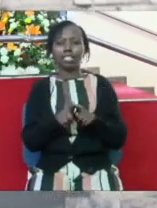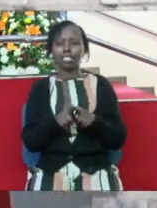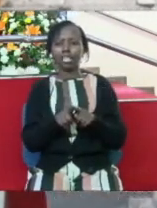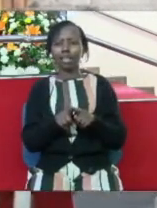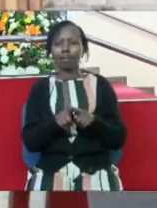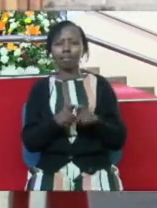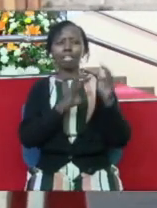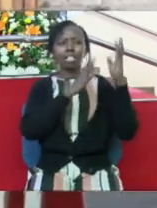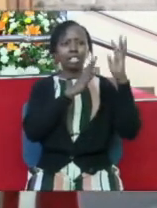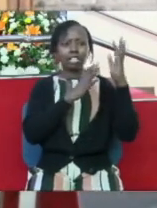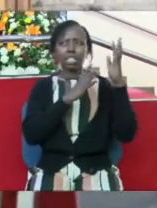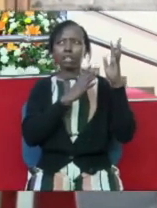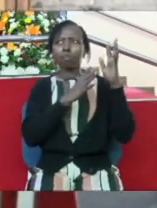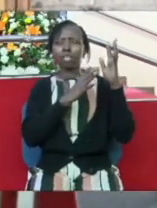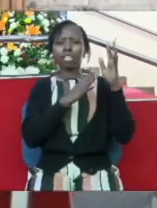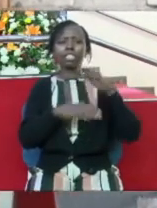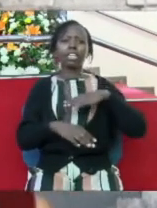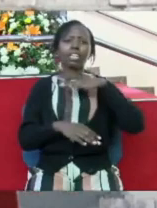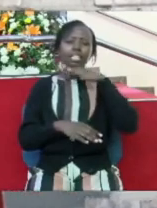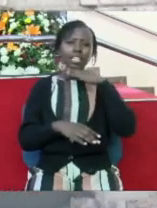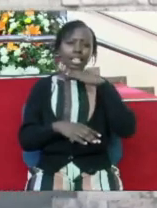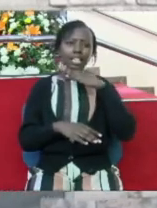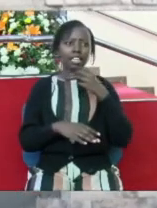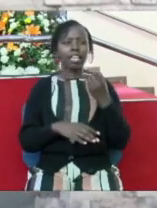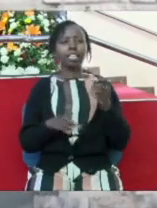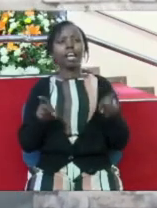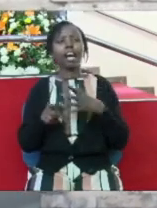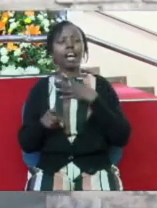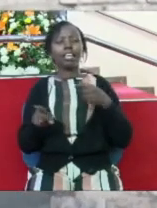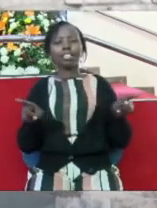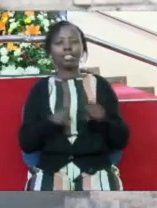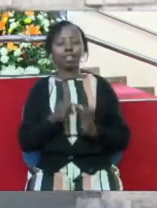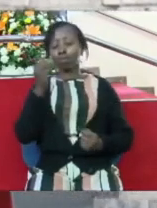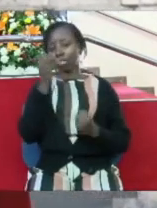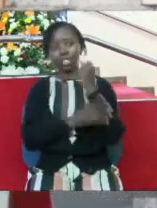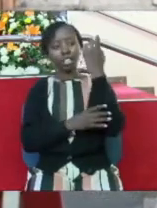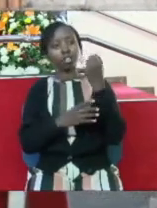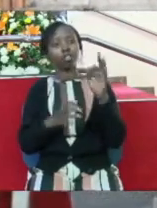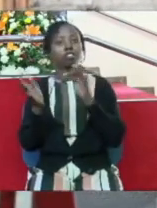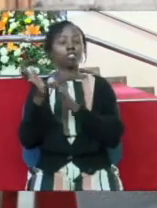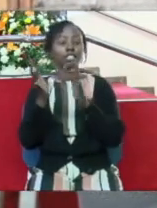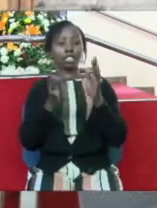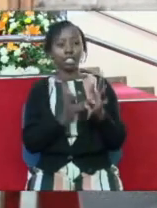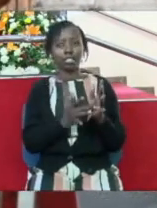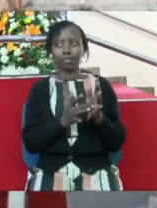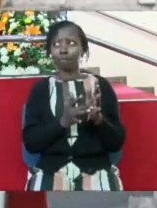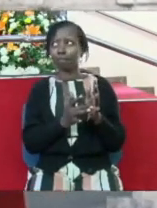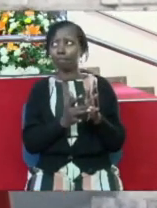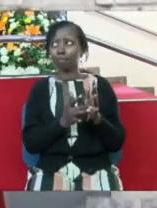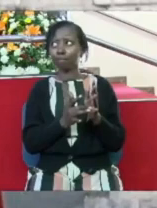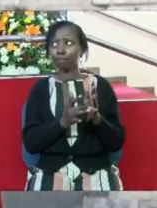we celebrate the death and the resurrection of Jesus Christ. Pia kuna wakati tunasherehekea kufa na kufuka kwa Yesu Christ. Yet again, it's